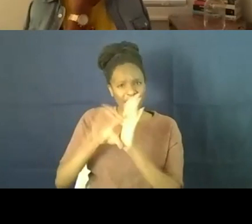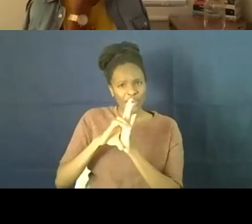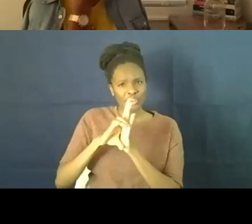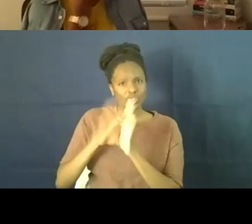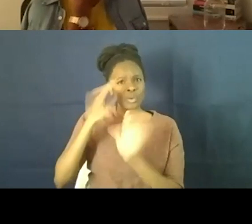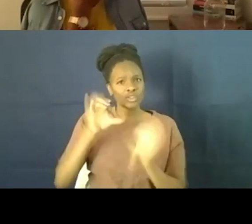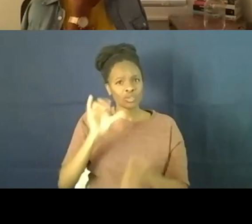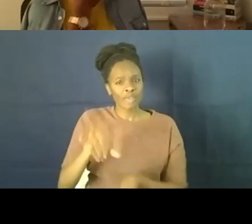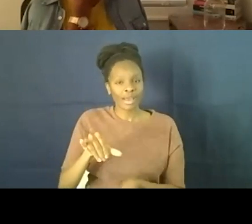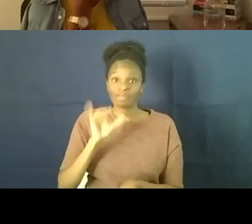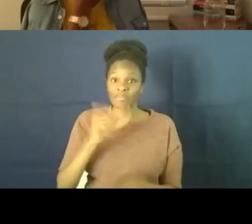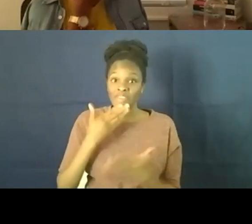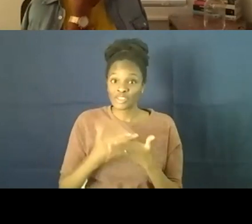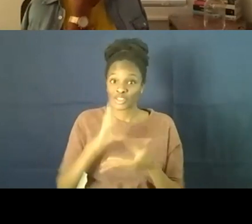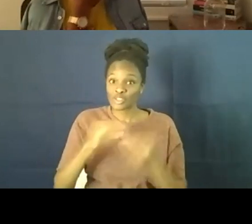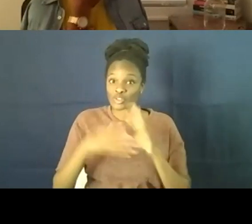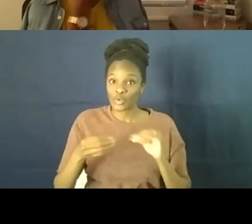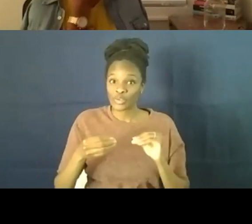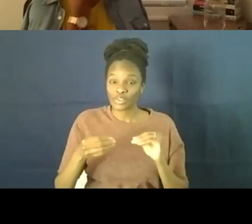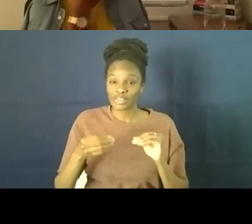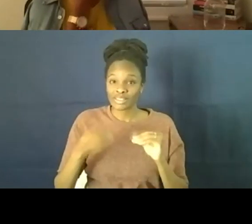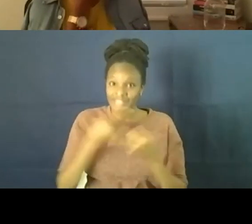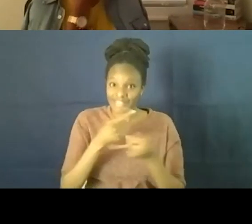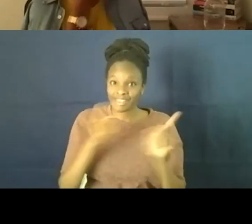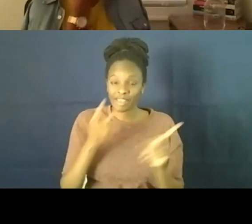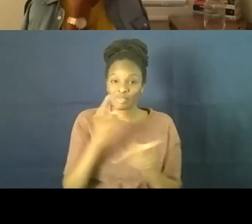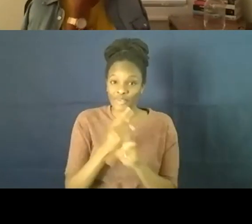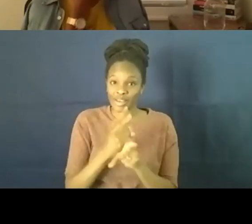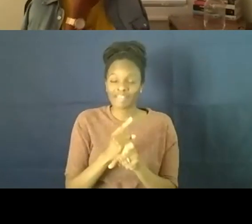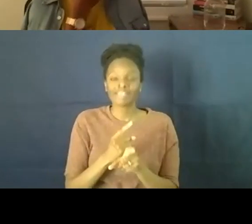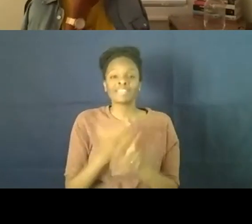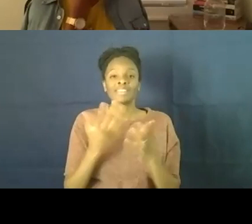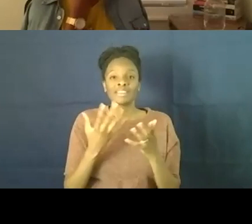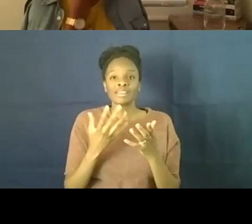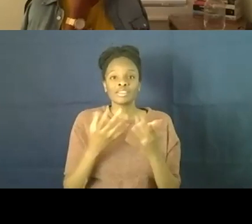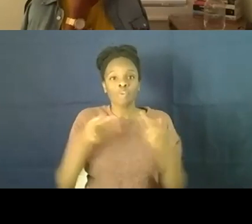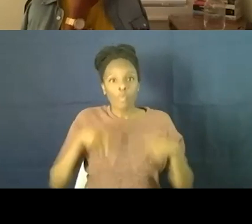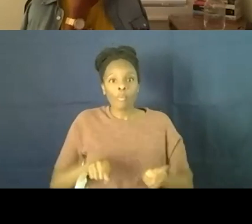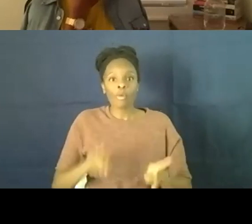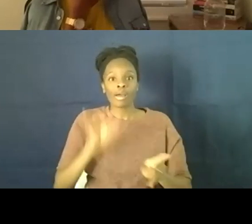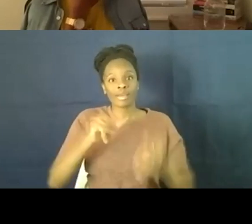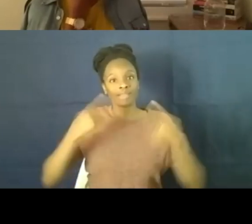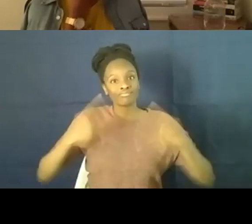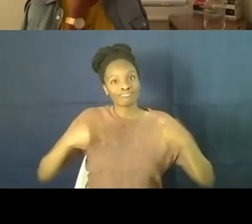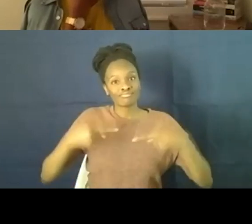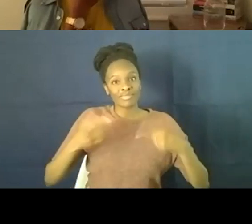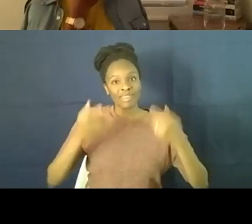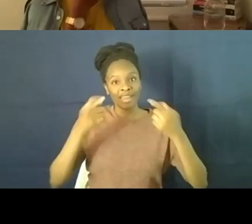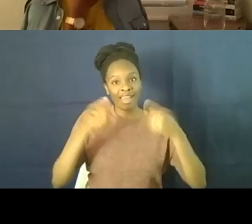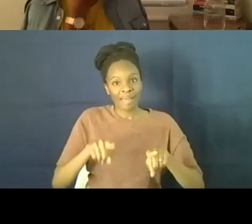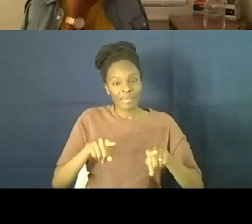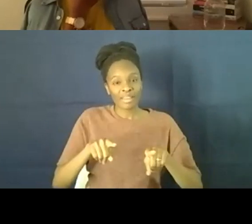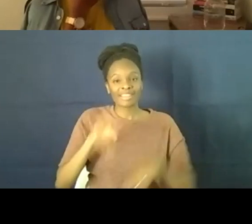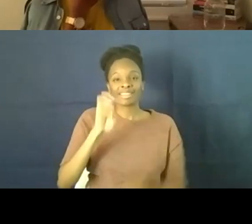storytelling and all these things, which was correct. And I remember the thing that happened was like, while we were having that fight, the Elizabeth Warren Native American